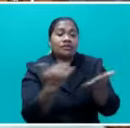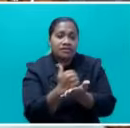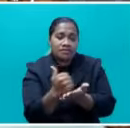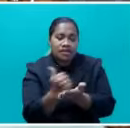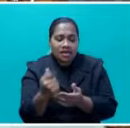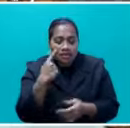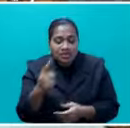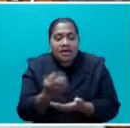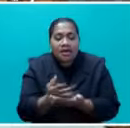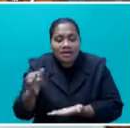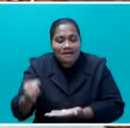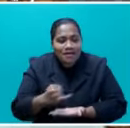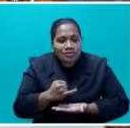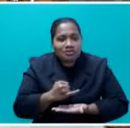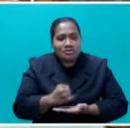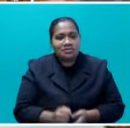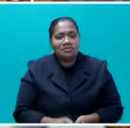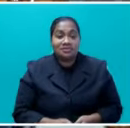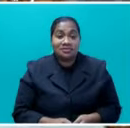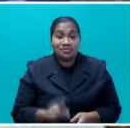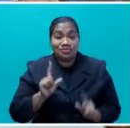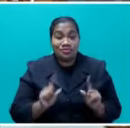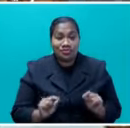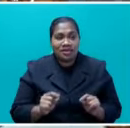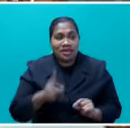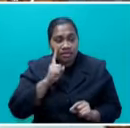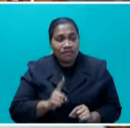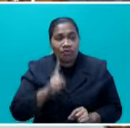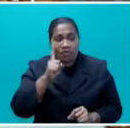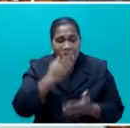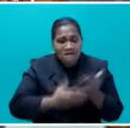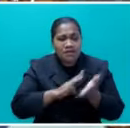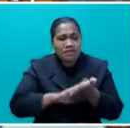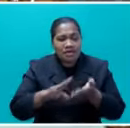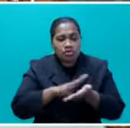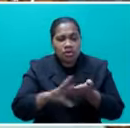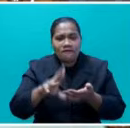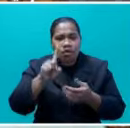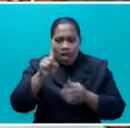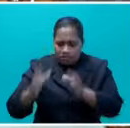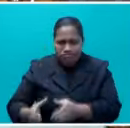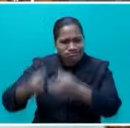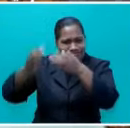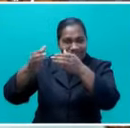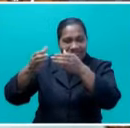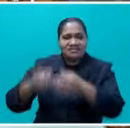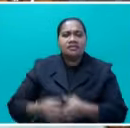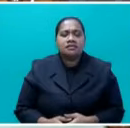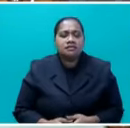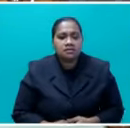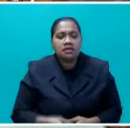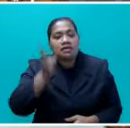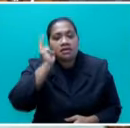have to make. To put up a tower, I said it costs $500,000 just one tower. So again, it shows a